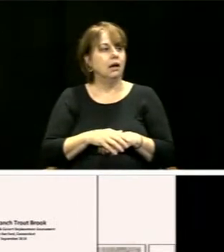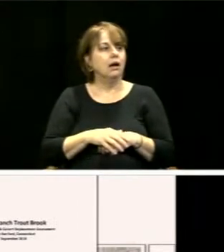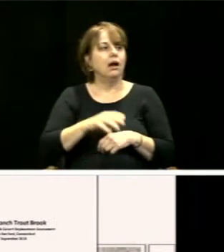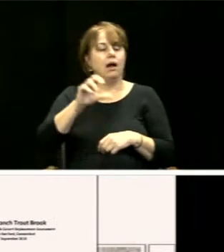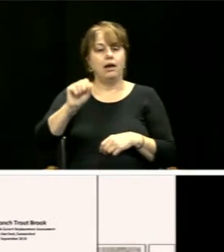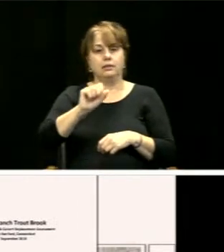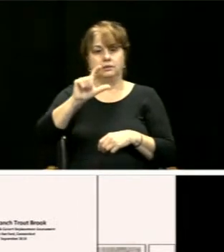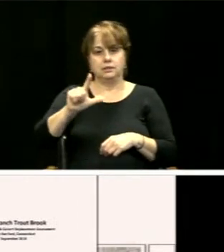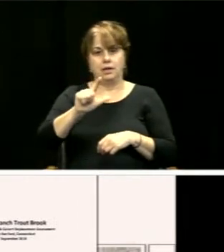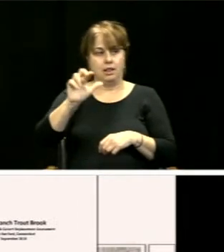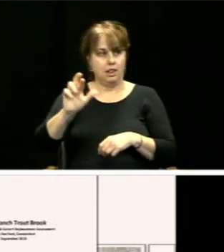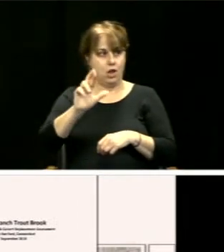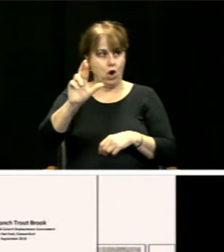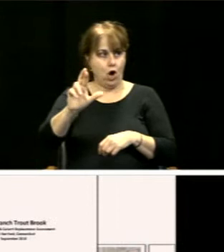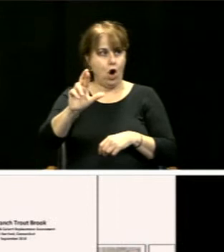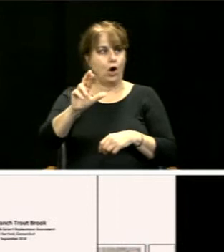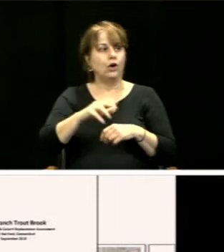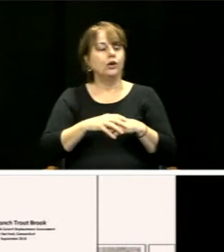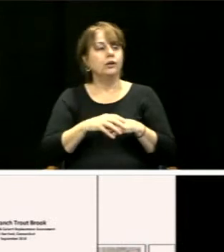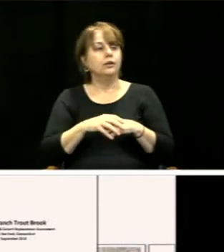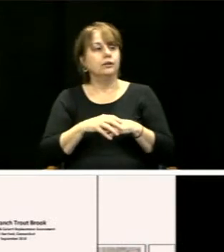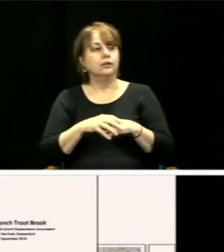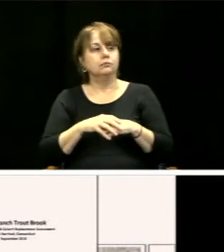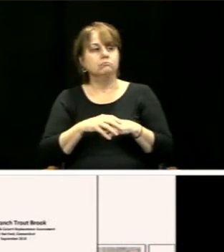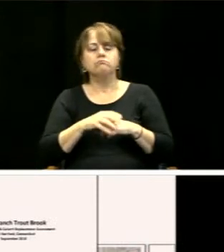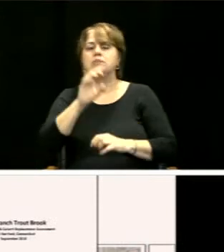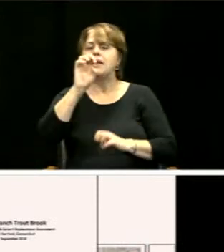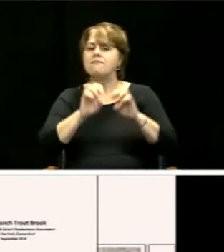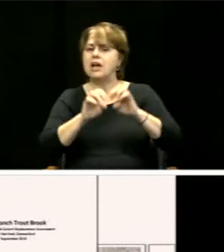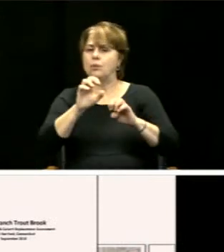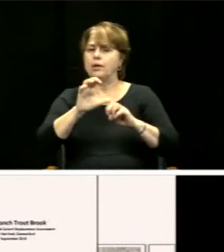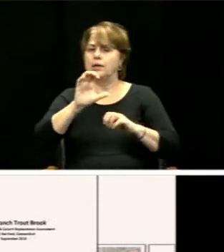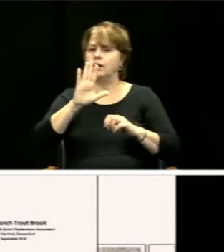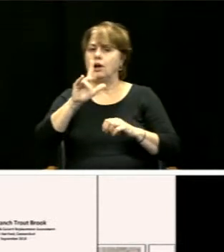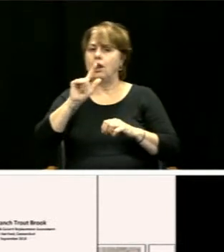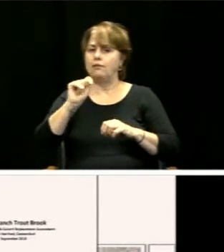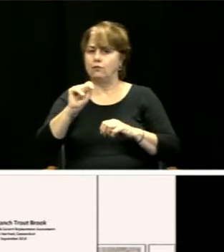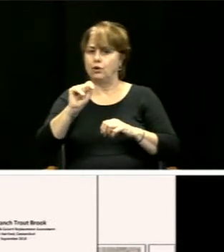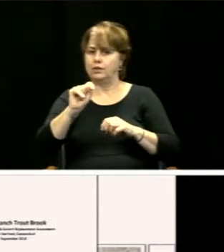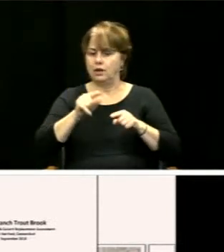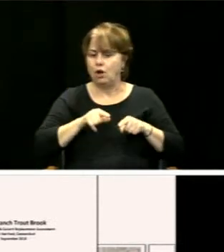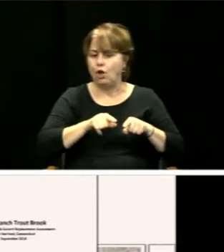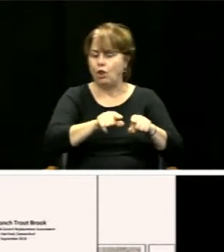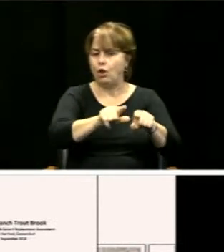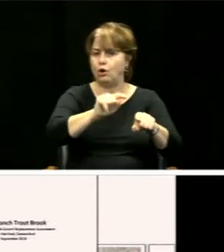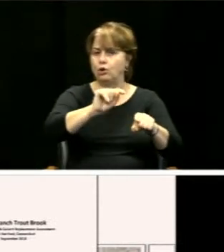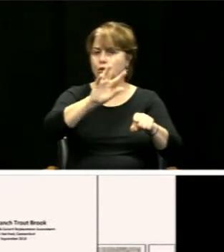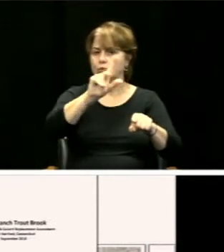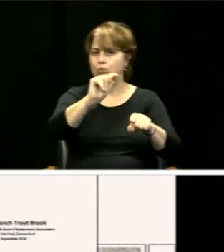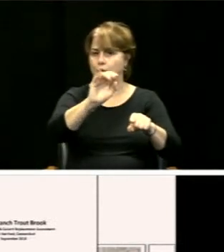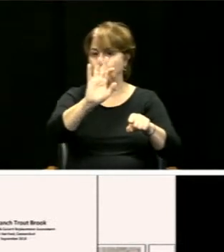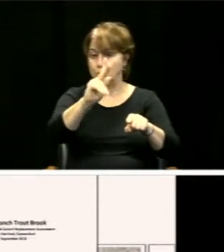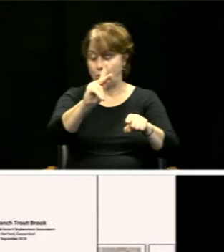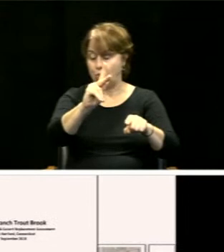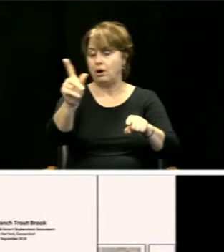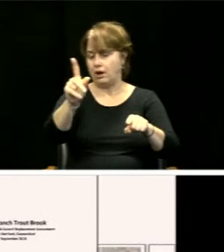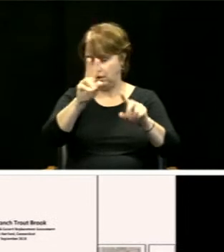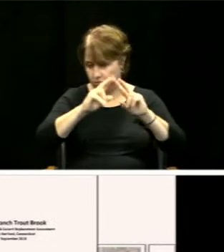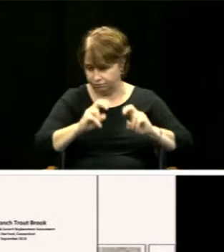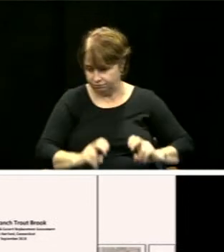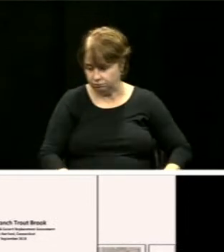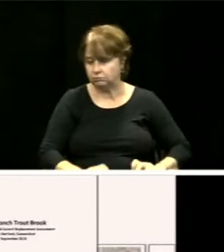SLR, they evaluated the culverts along Trout Brook, and they came up with recommendations